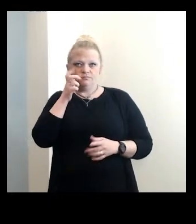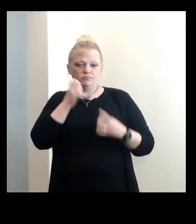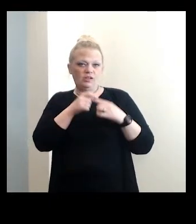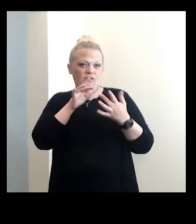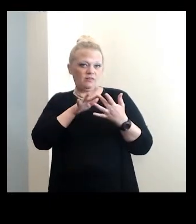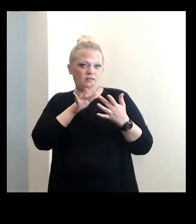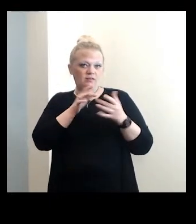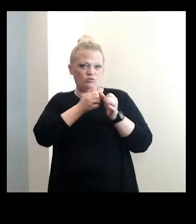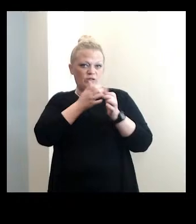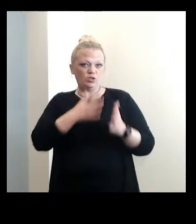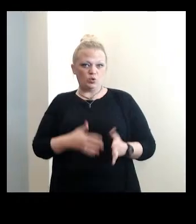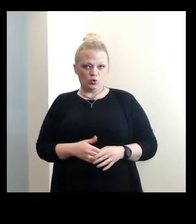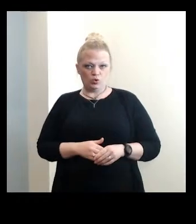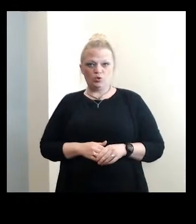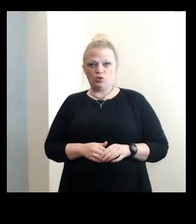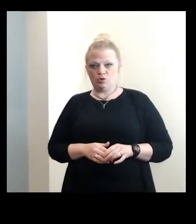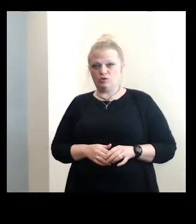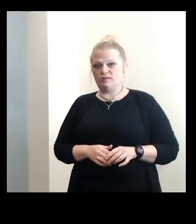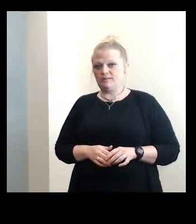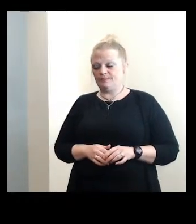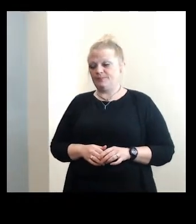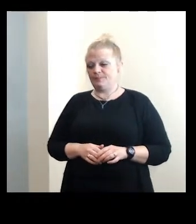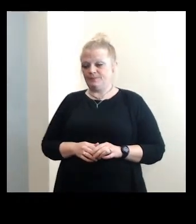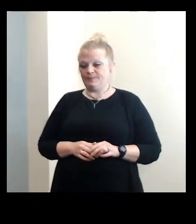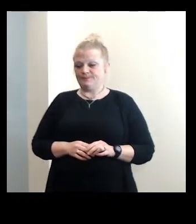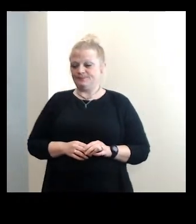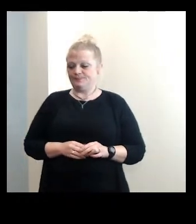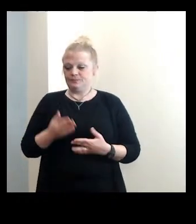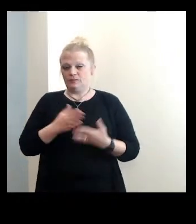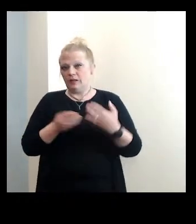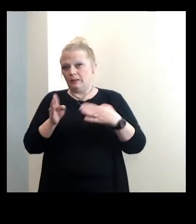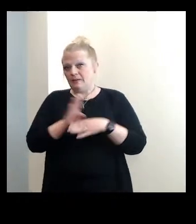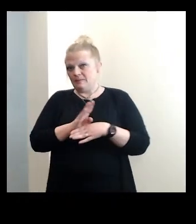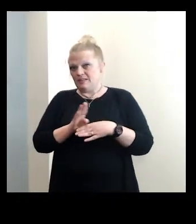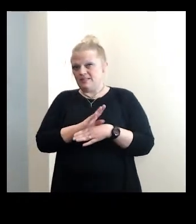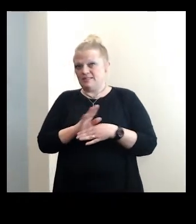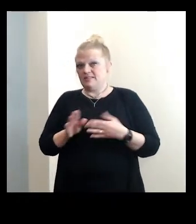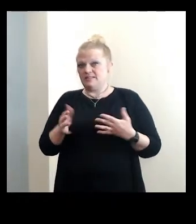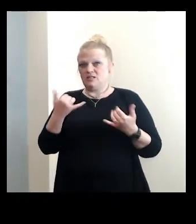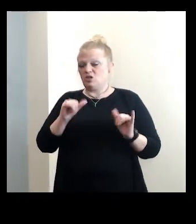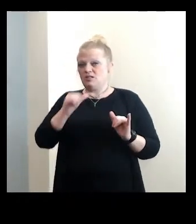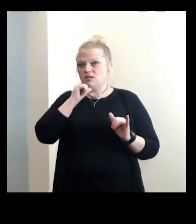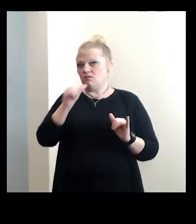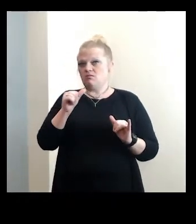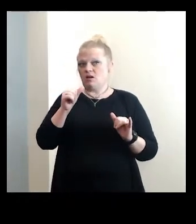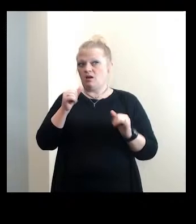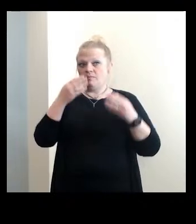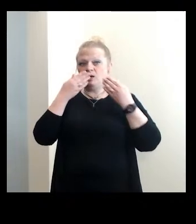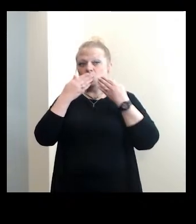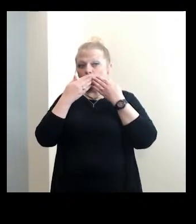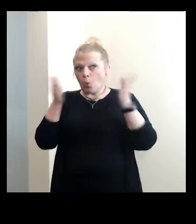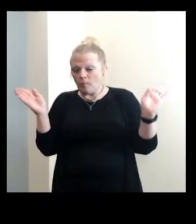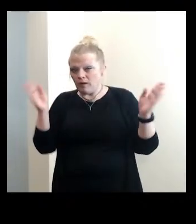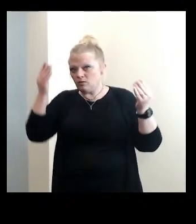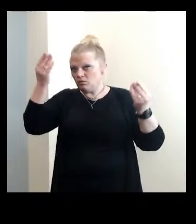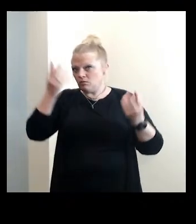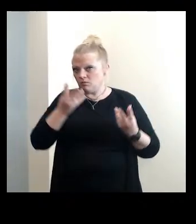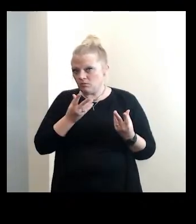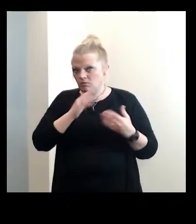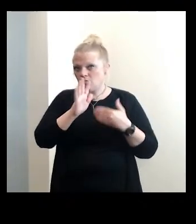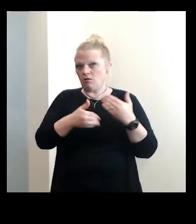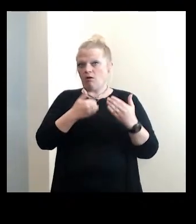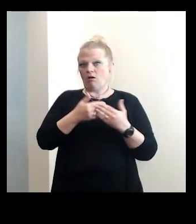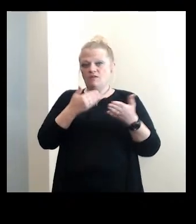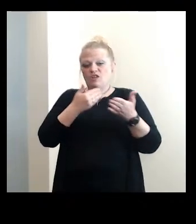contact tracers. So as I mentioned earlier, some businesses are still not being forthcoming of disclosing all the